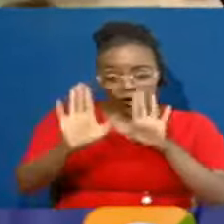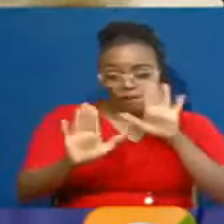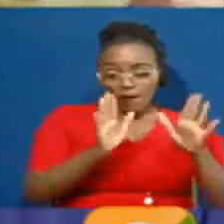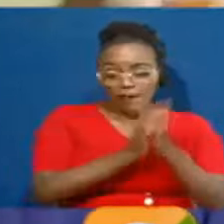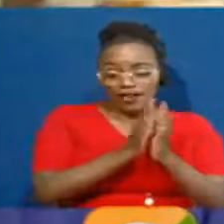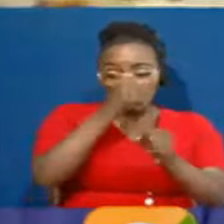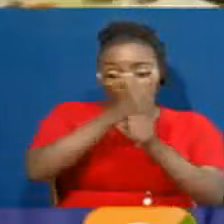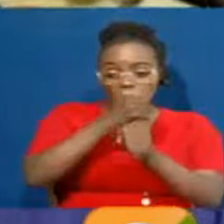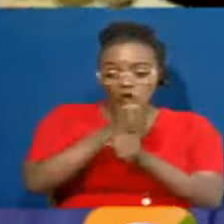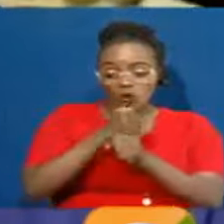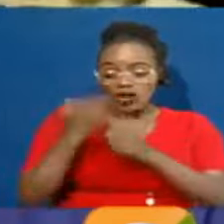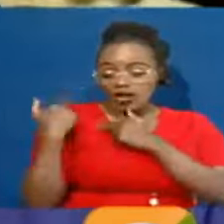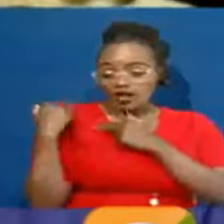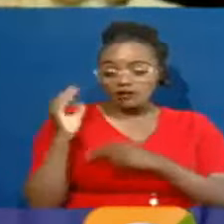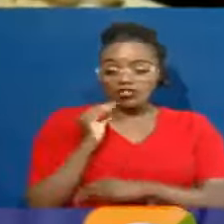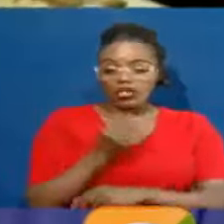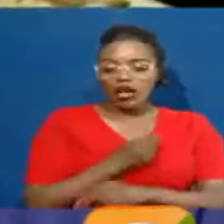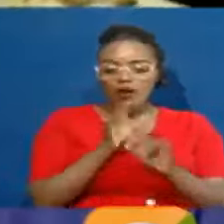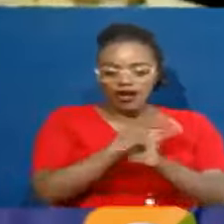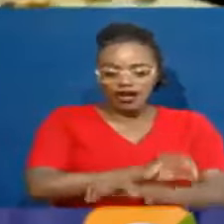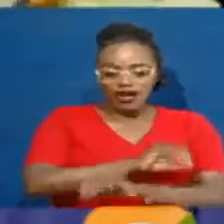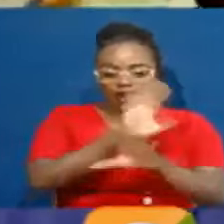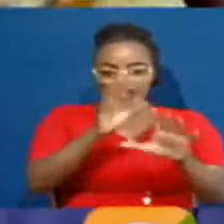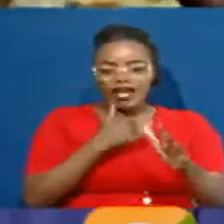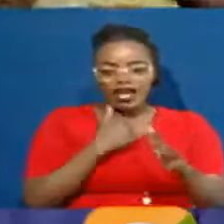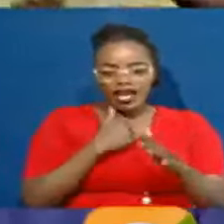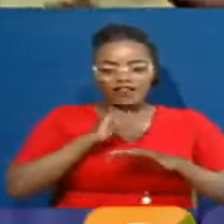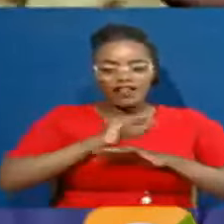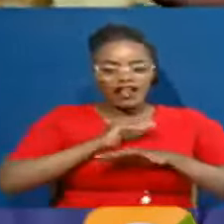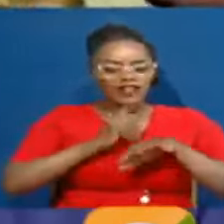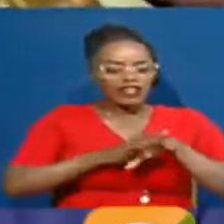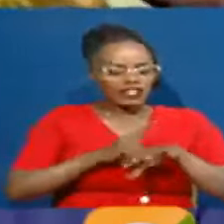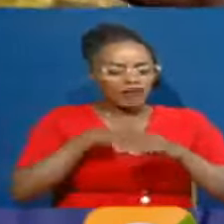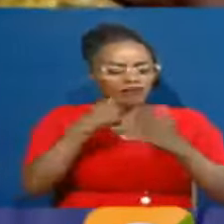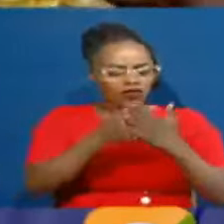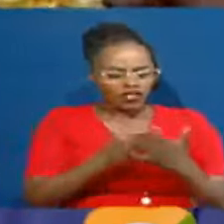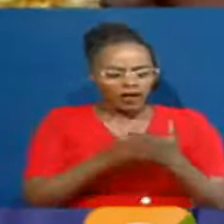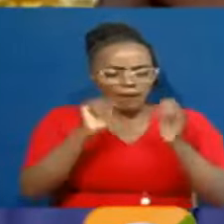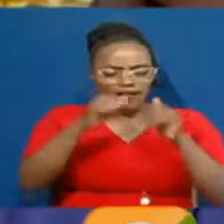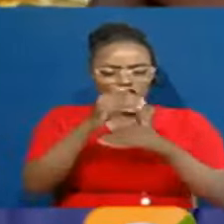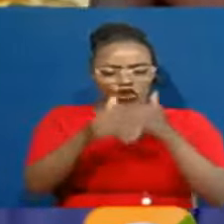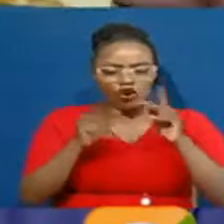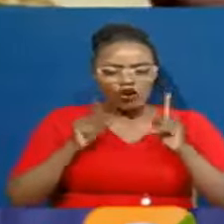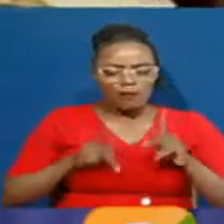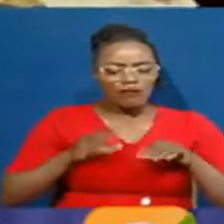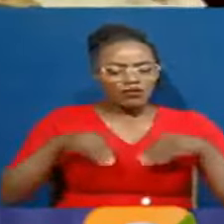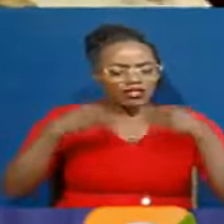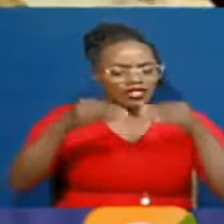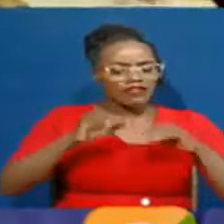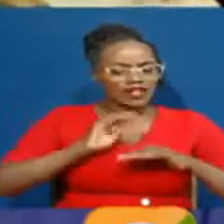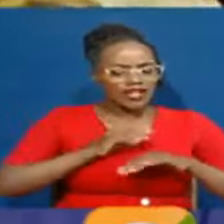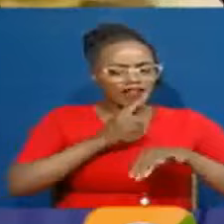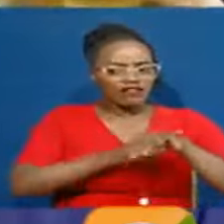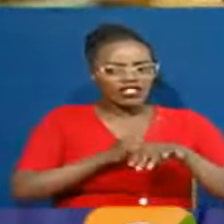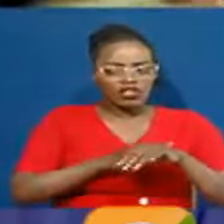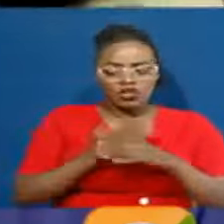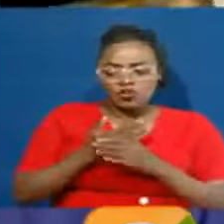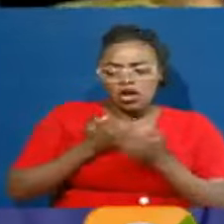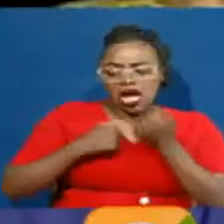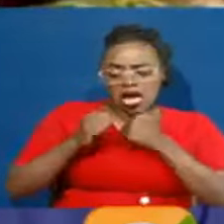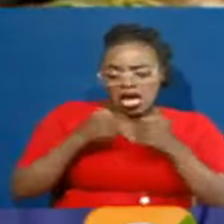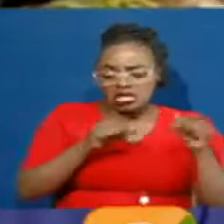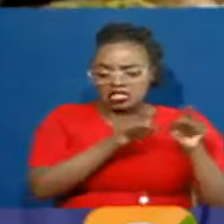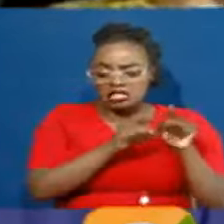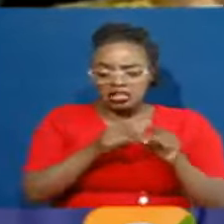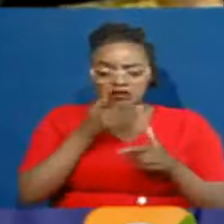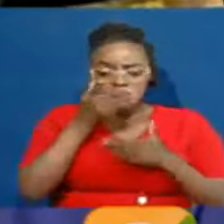we have done our work very clear. There was enough time for debate, and everybody was given enough time to react on this, and it was